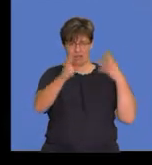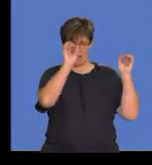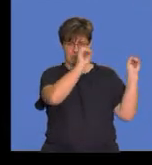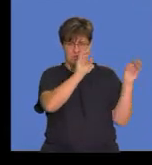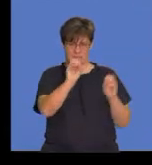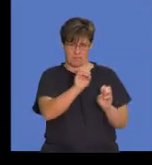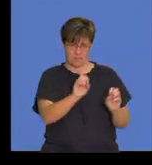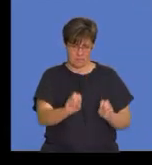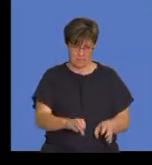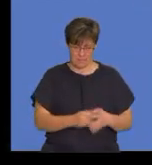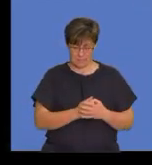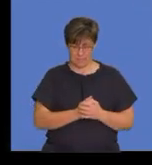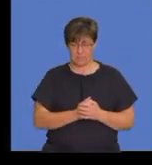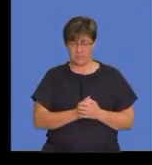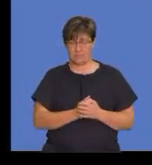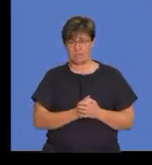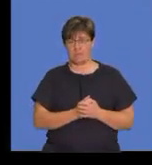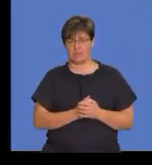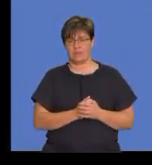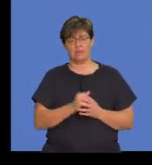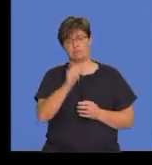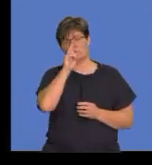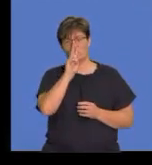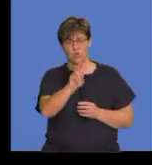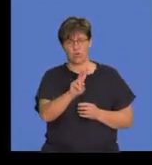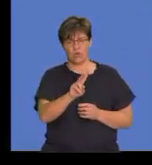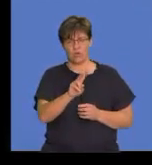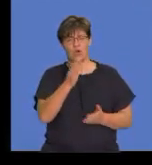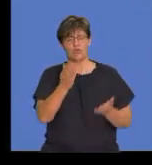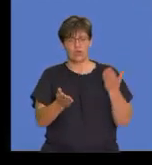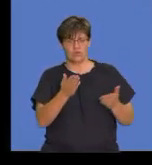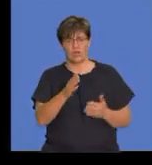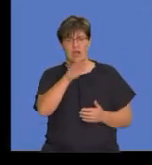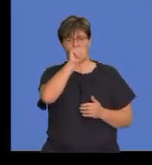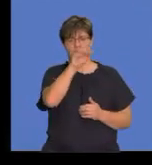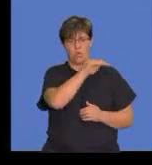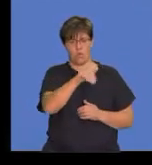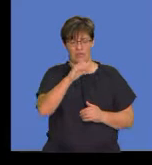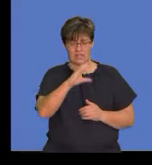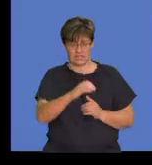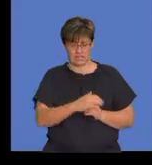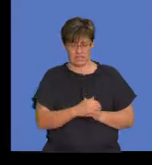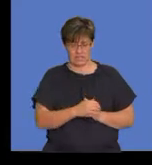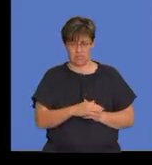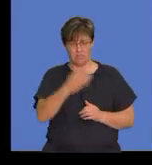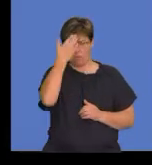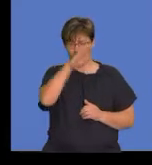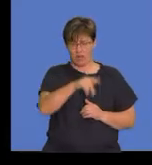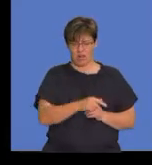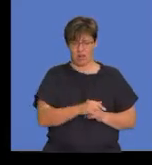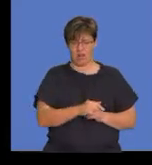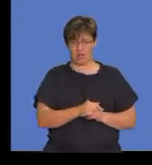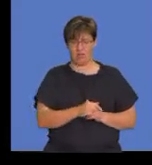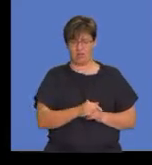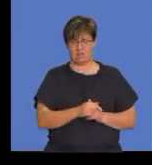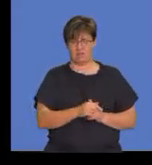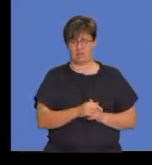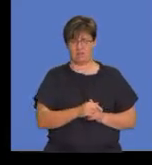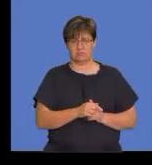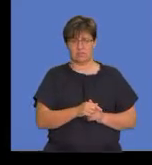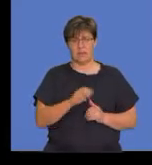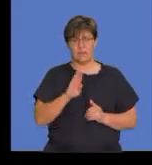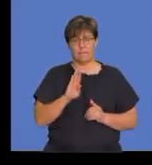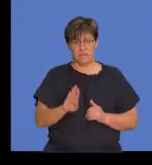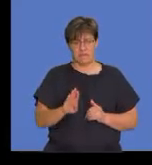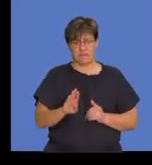complete this table for me and just look at what will be the ratio of A over C if I know that the